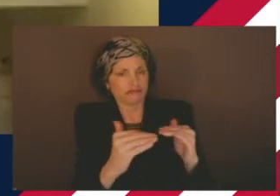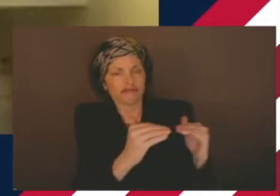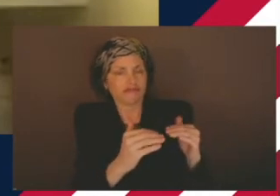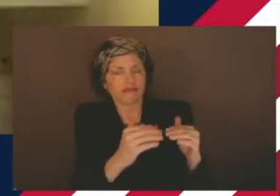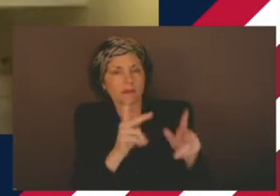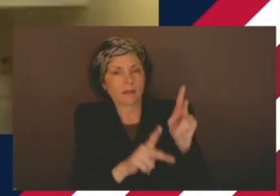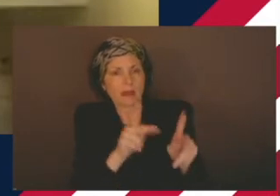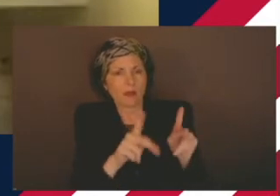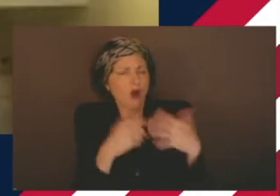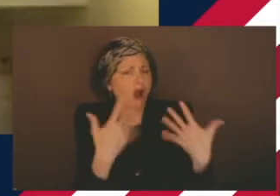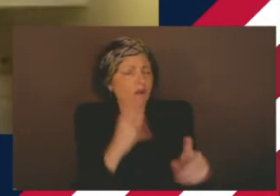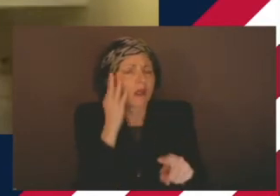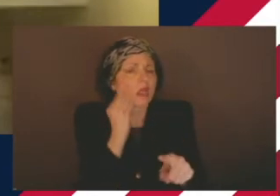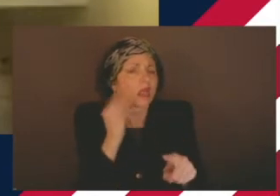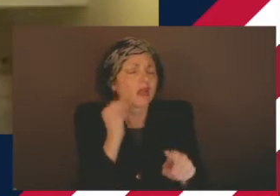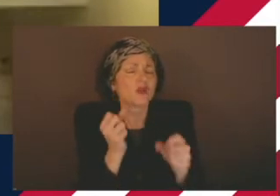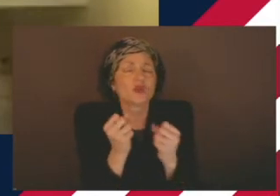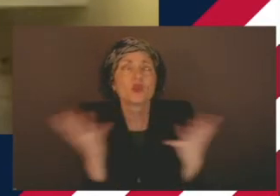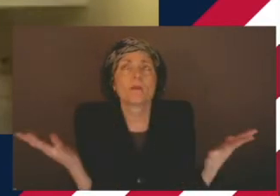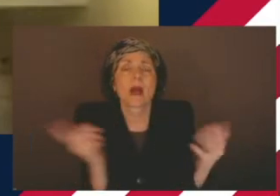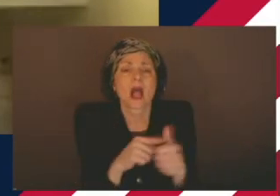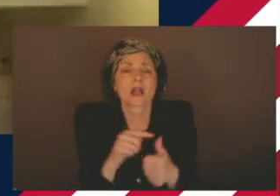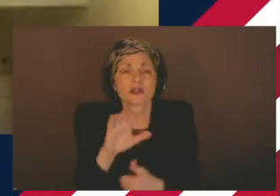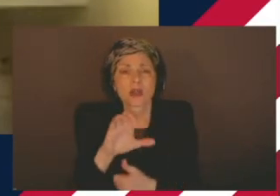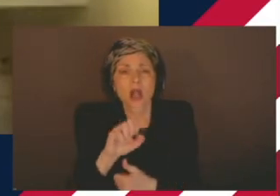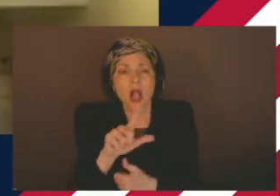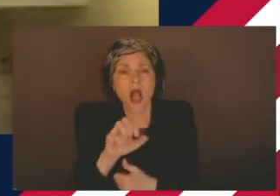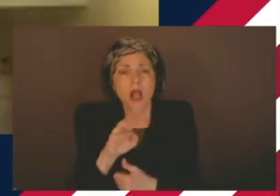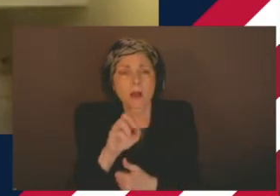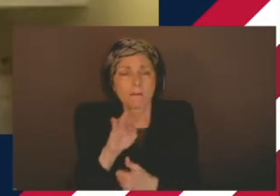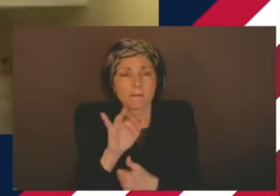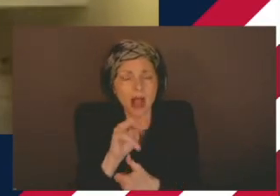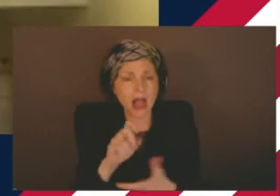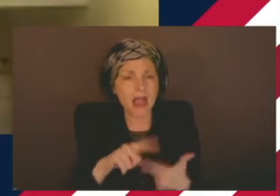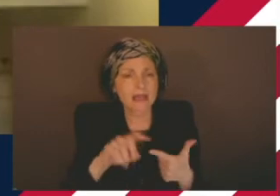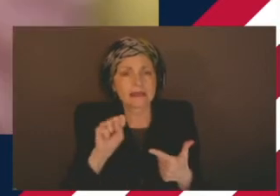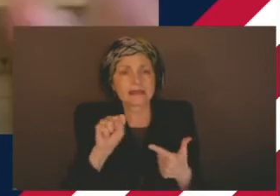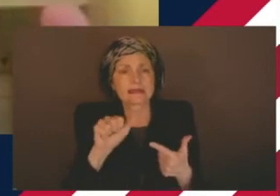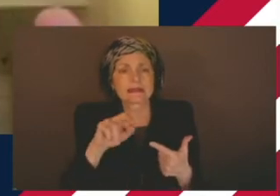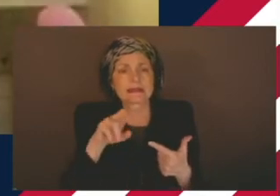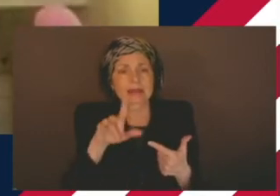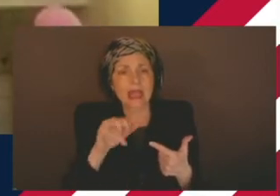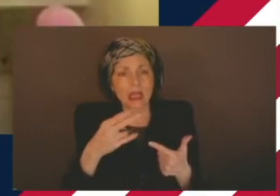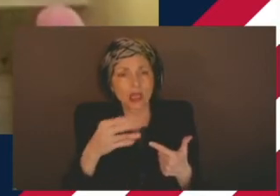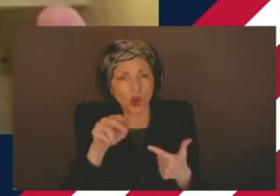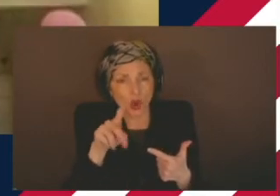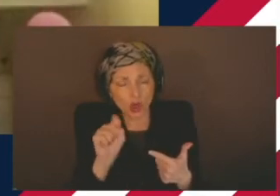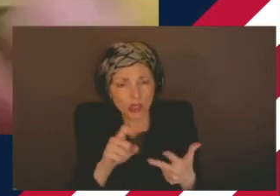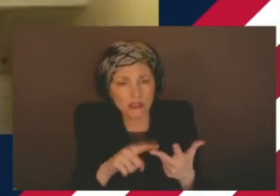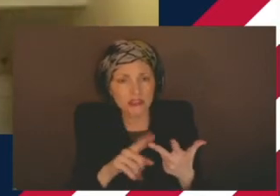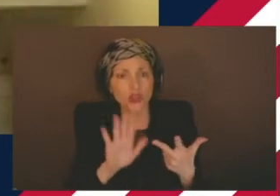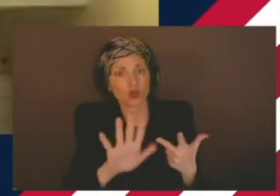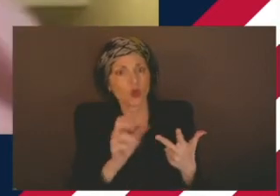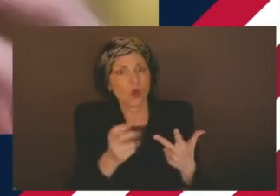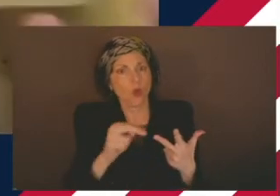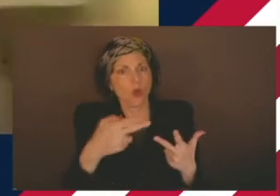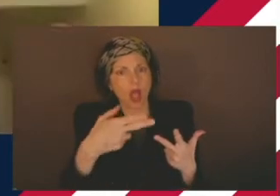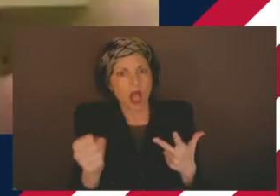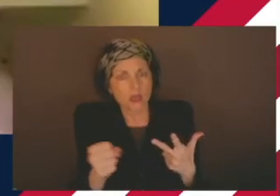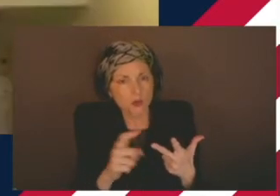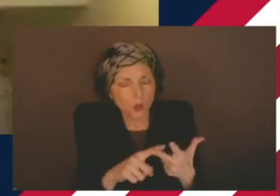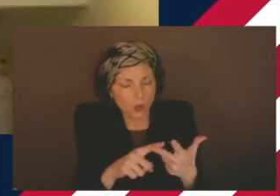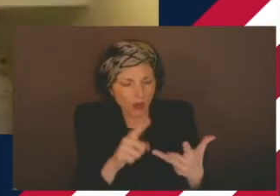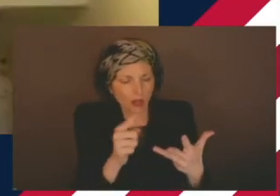Sandy Hooks, your own Stonewall Douglas High School. You know, they have, instead of the old